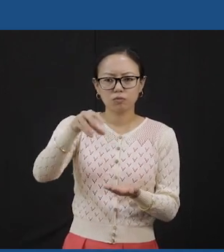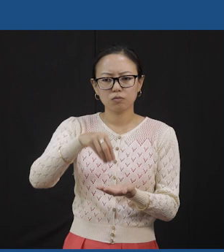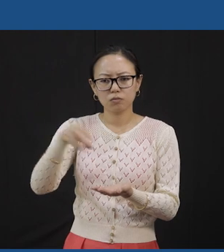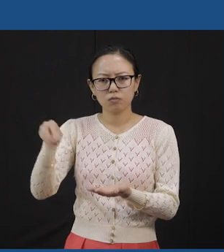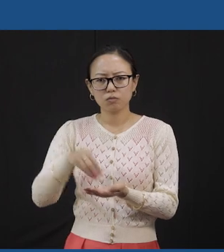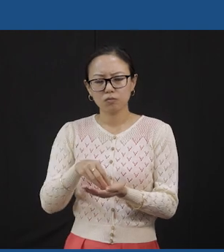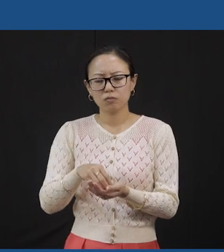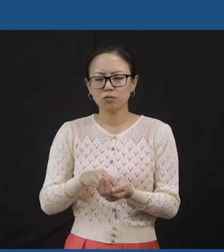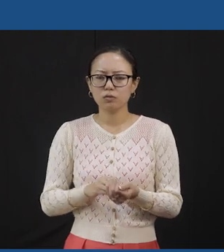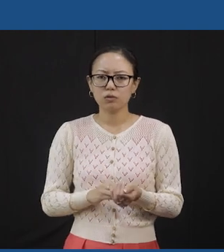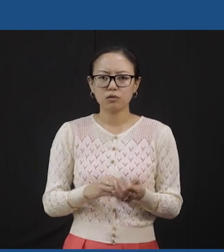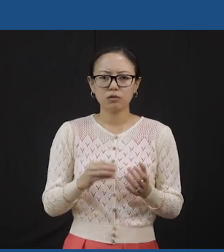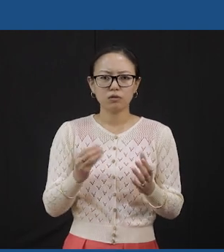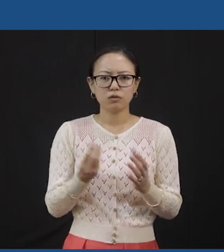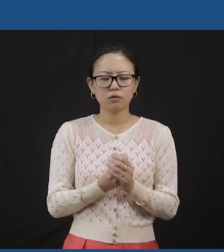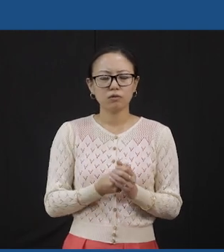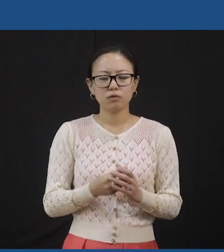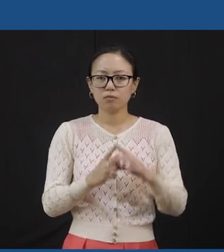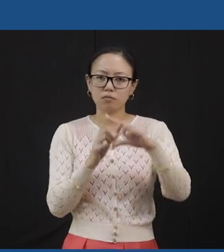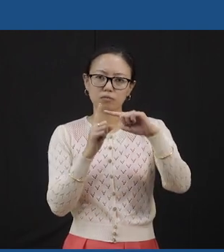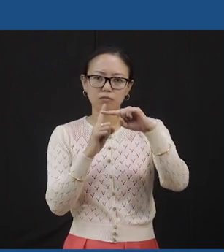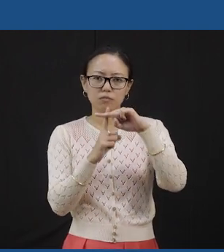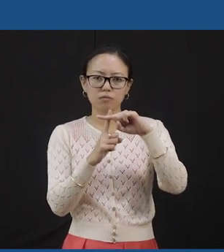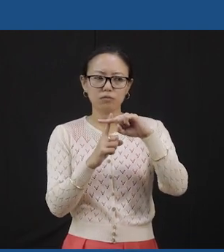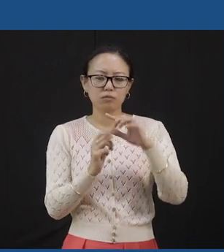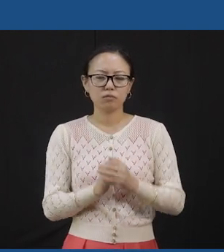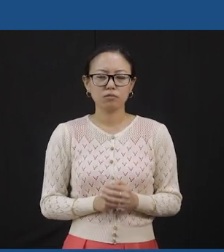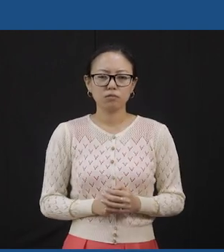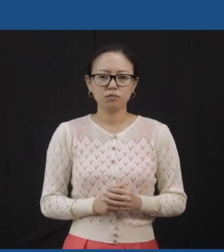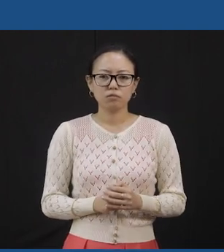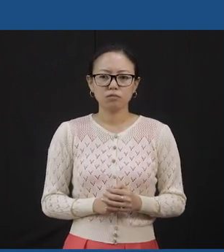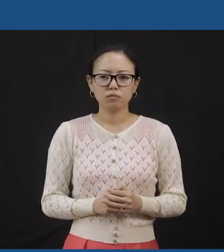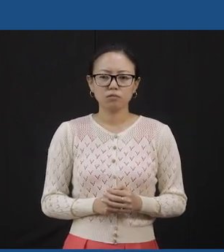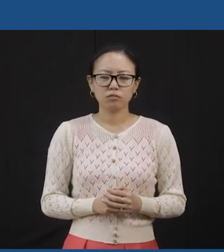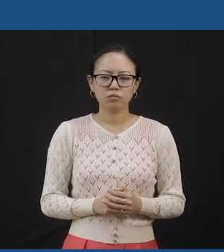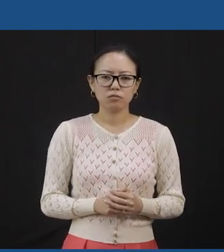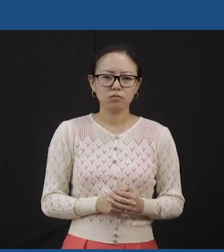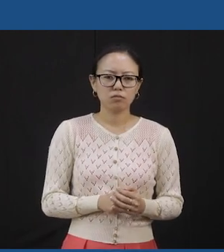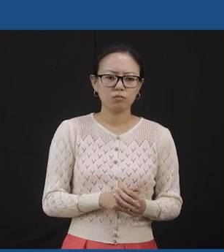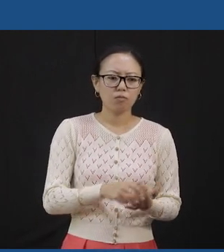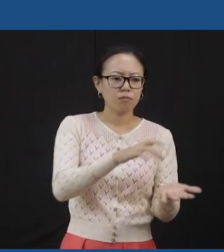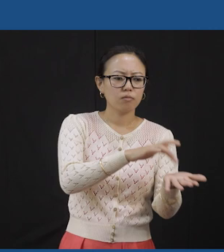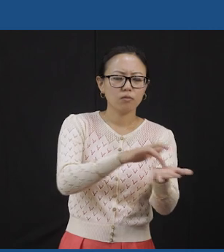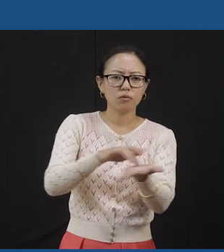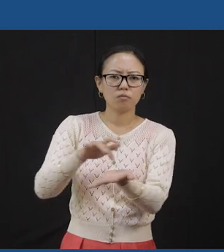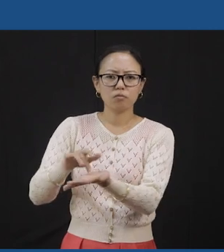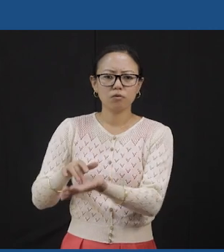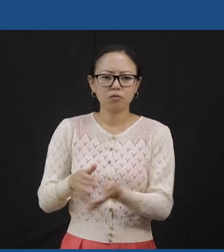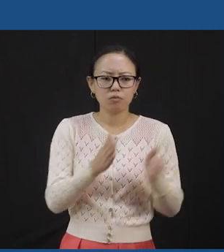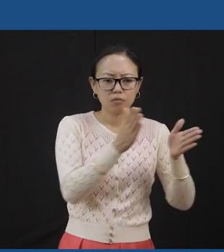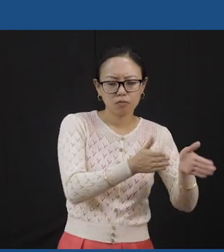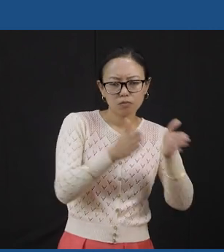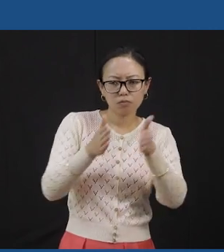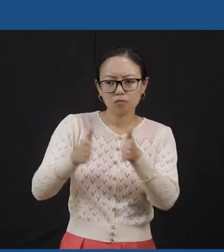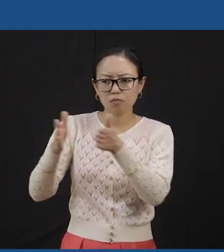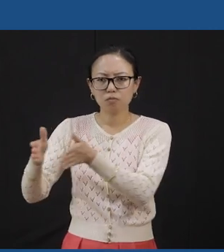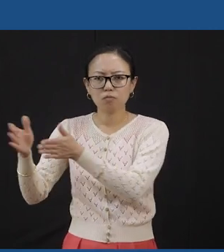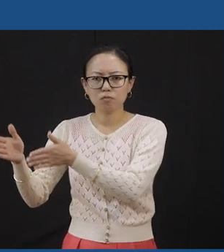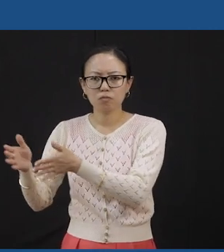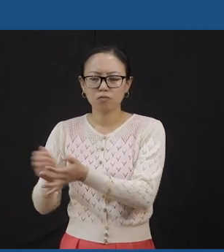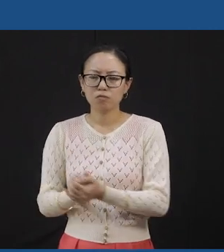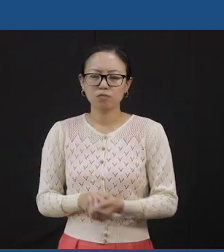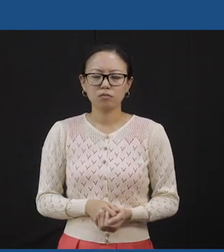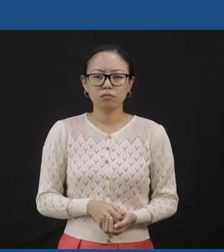rearranging the numbers according to the place value is called regrouping. So when we are doing this addition